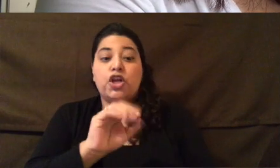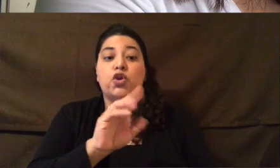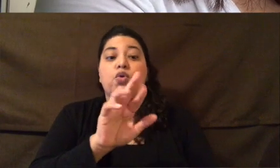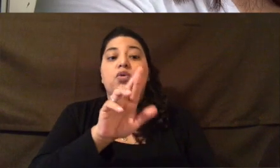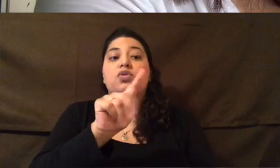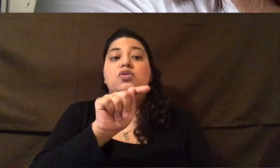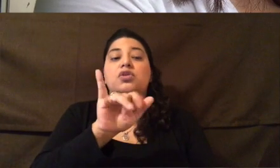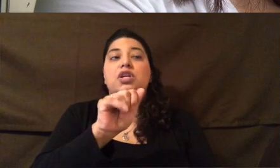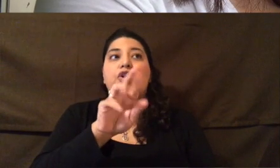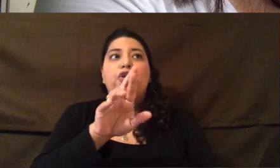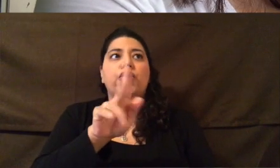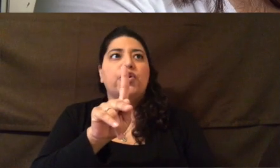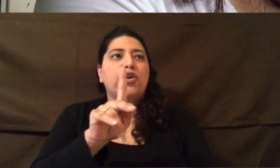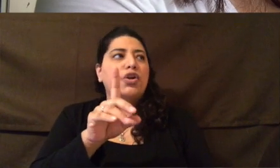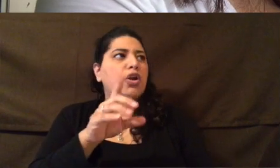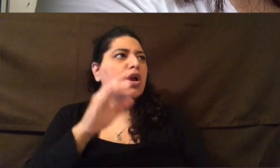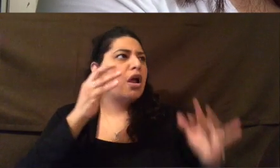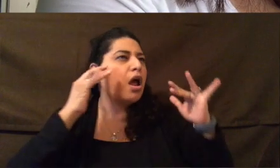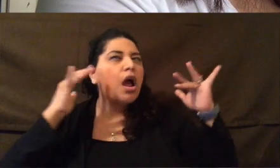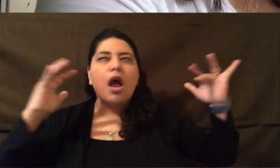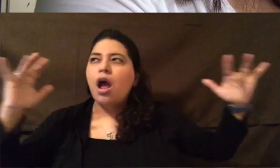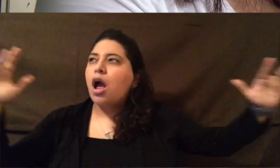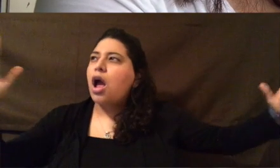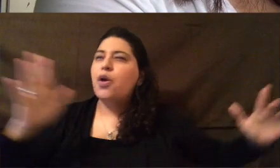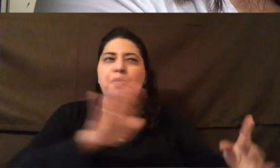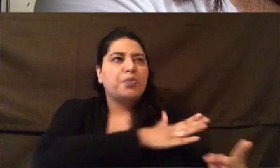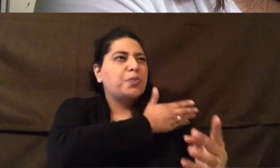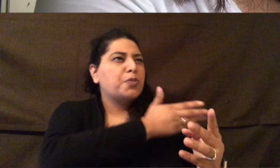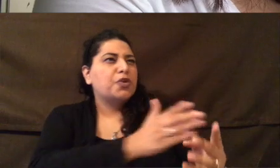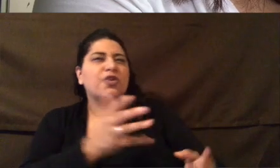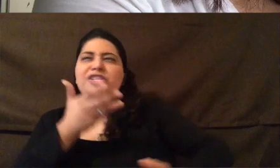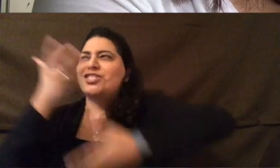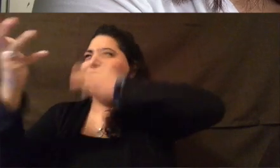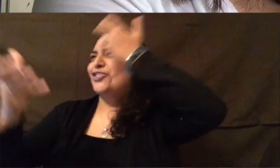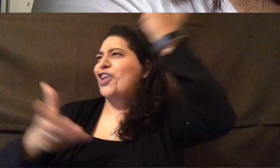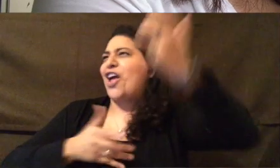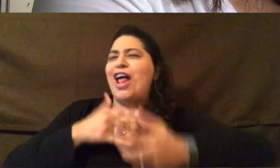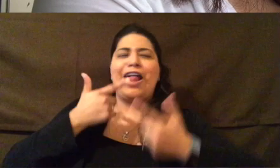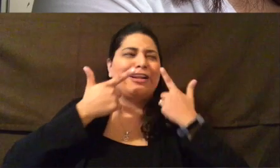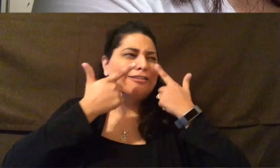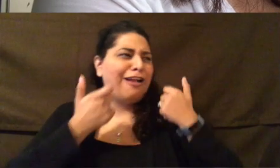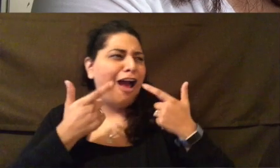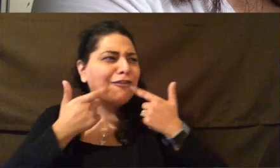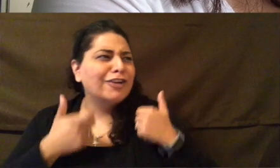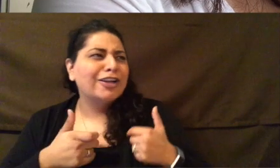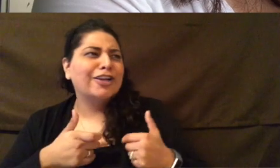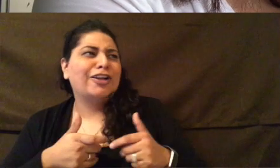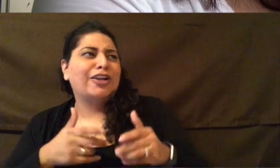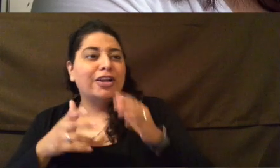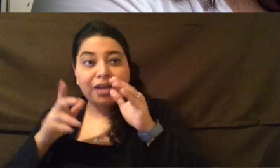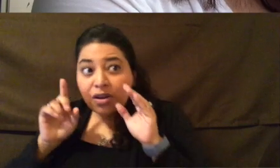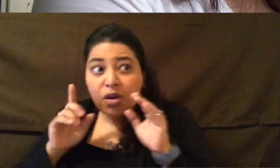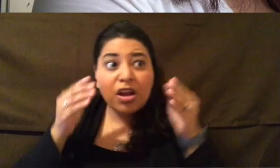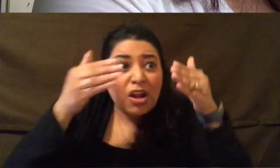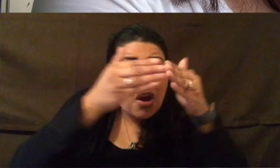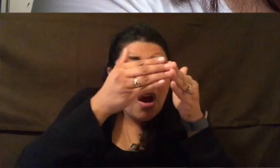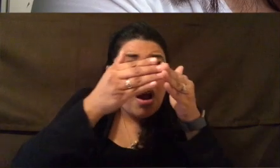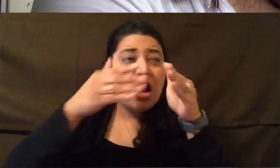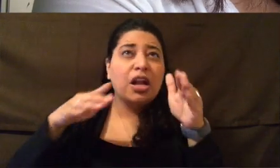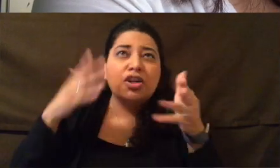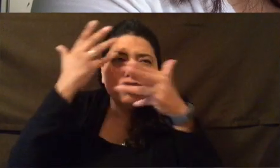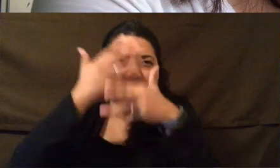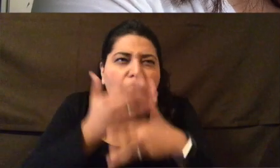inside the castle came the sounds of music, shouting, and laughter. Jack hurried into a dark corner and crouched